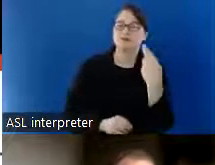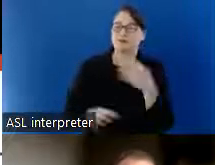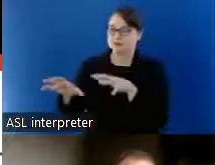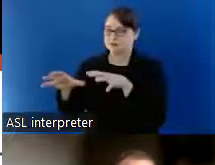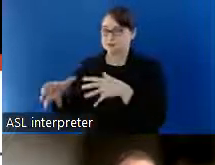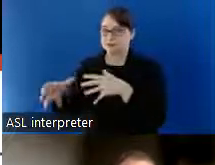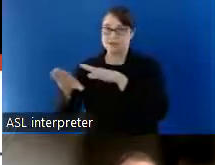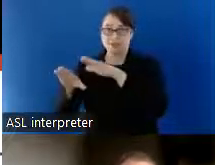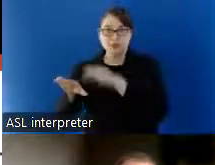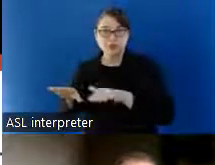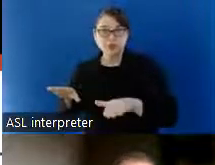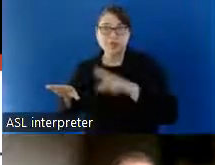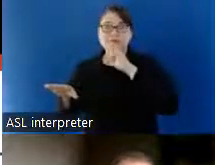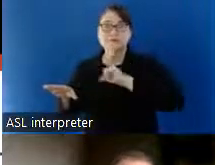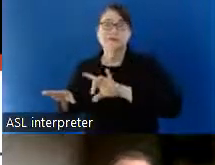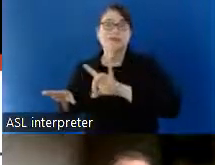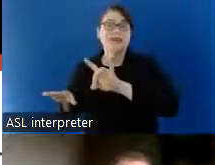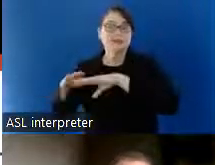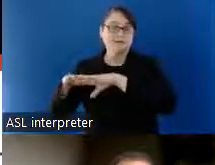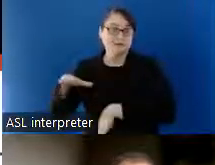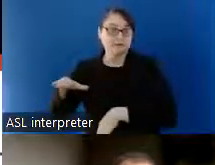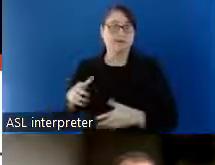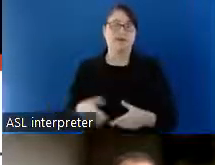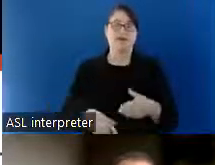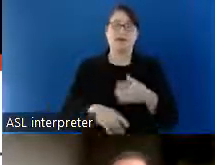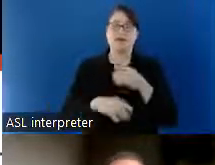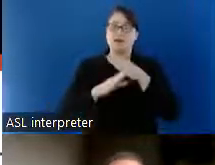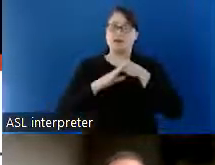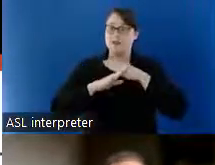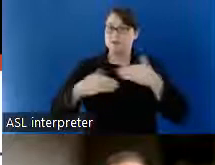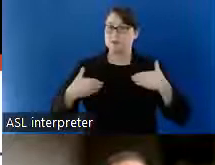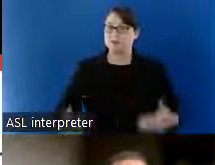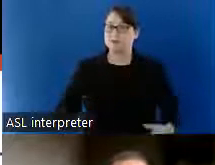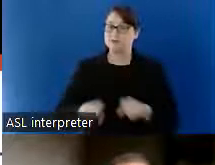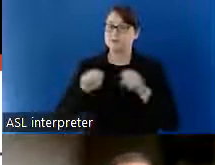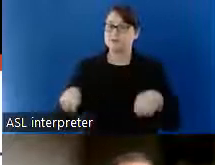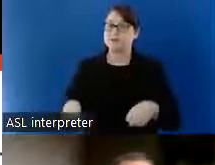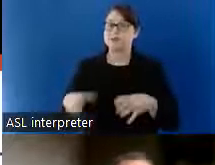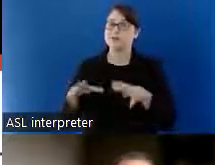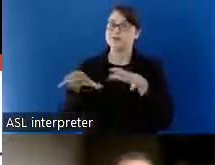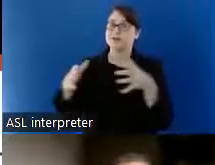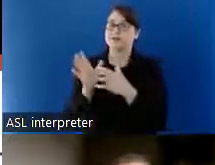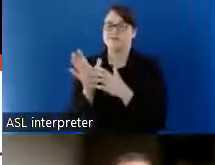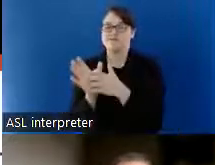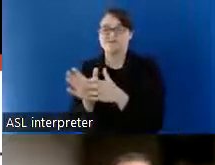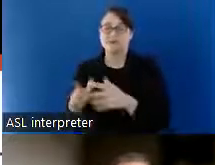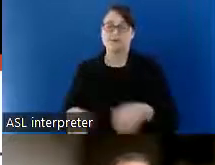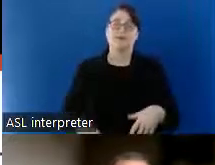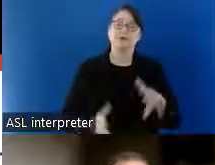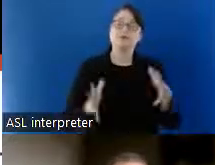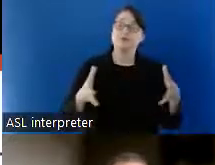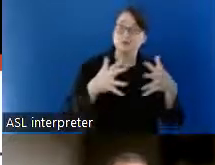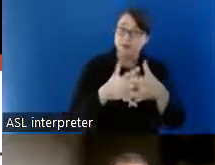8, people who have weakened immune systems or are pregnant, and people with a history of eczema or other